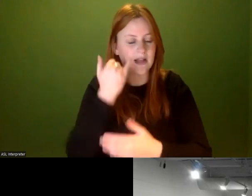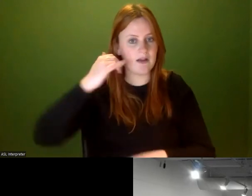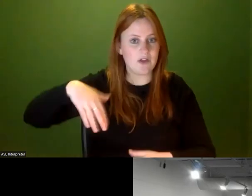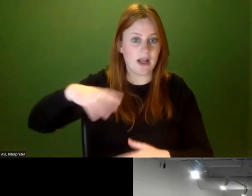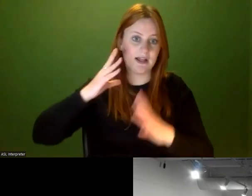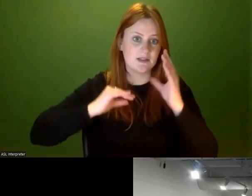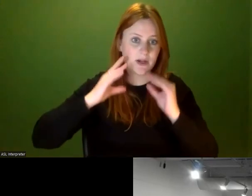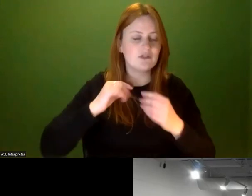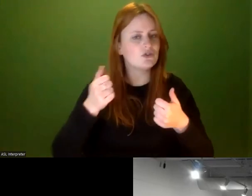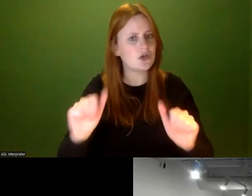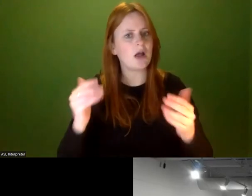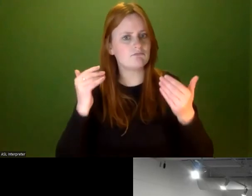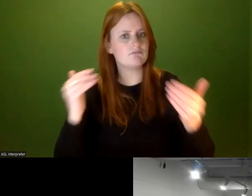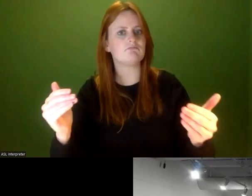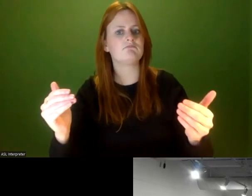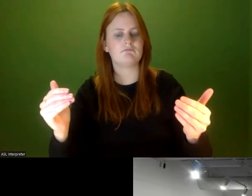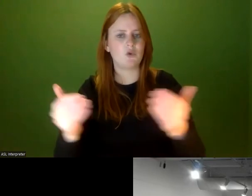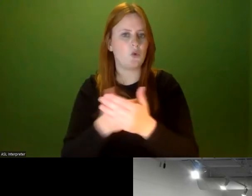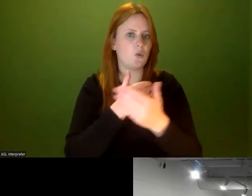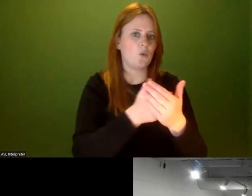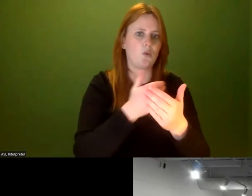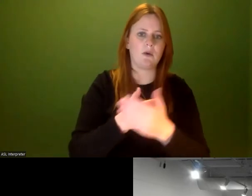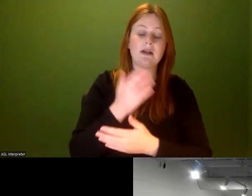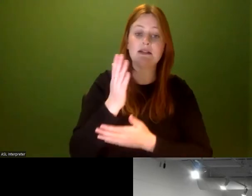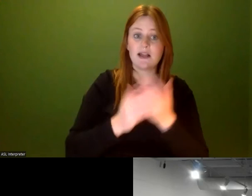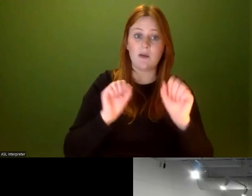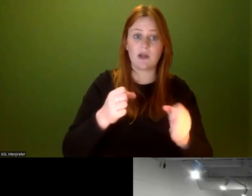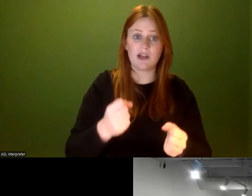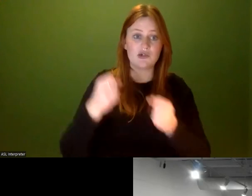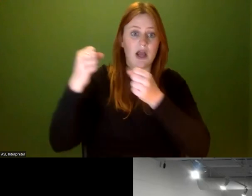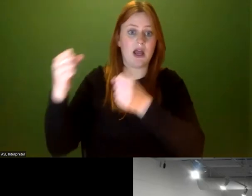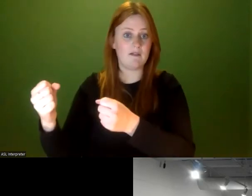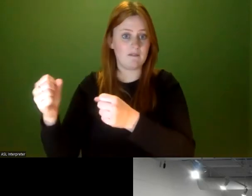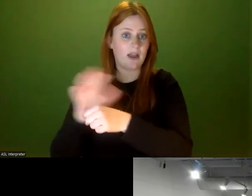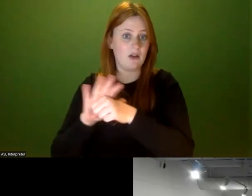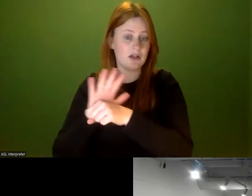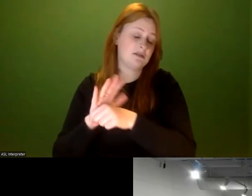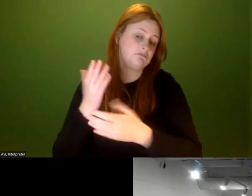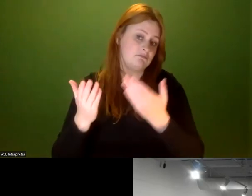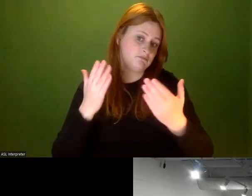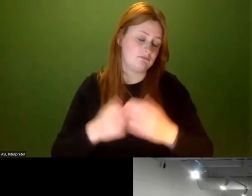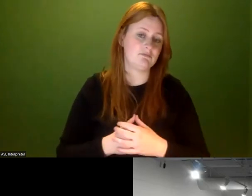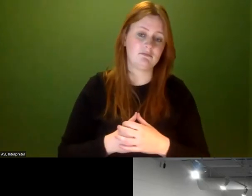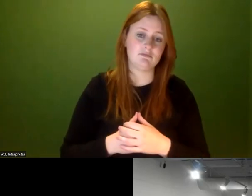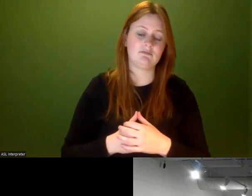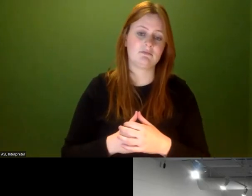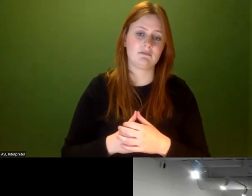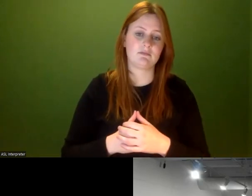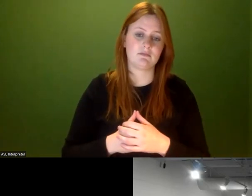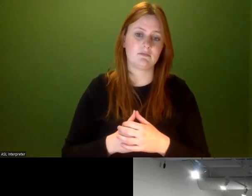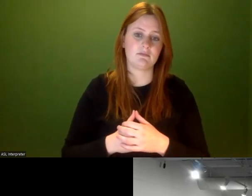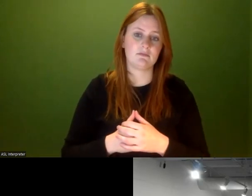So, you know, again, some places are drivable, and it's something that